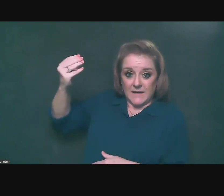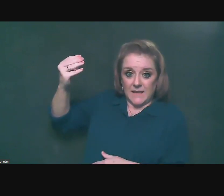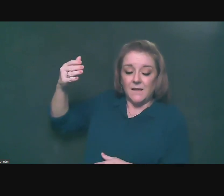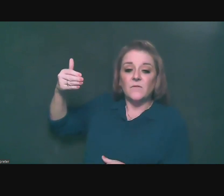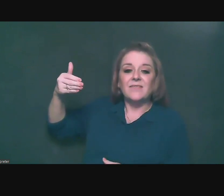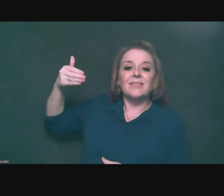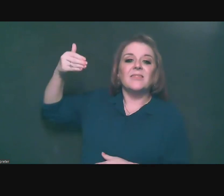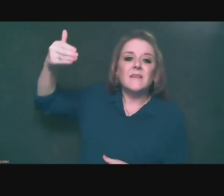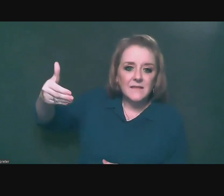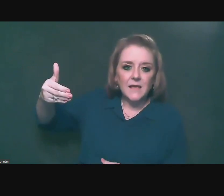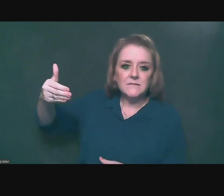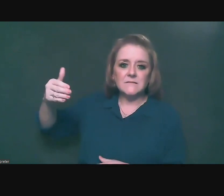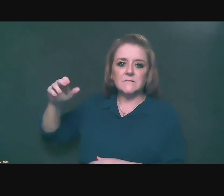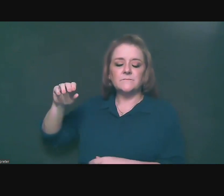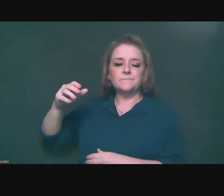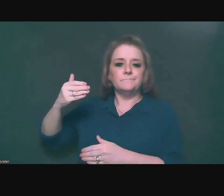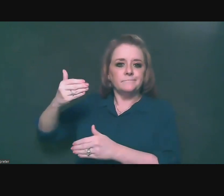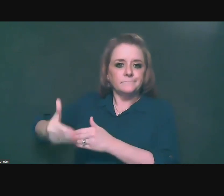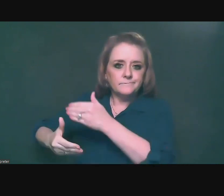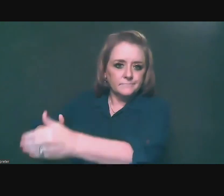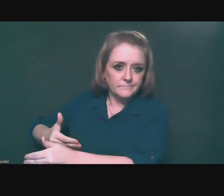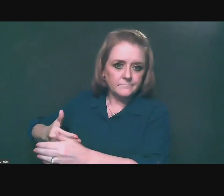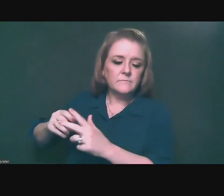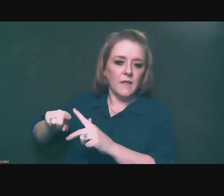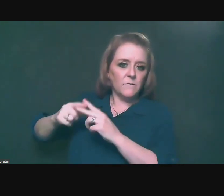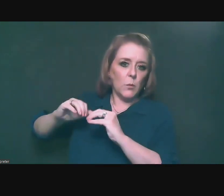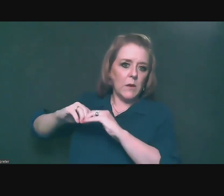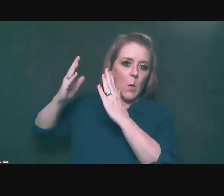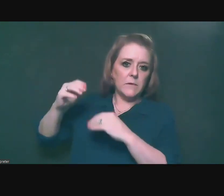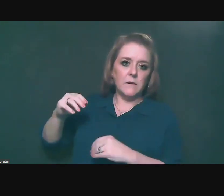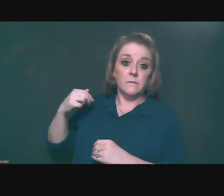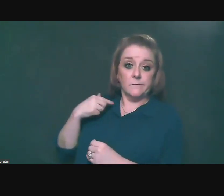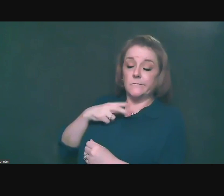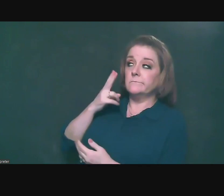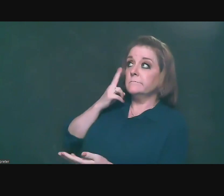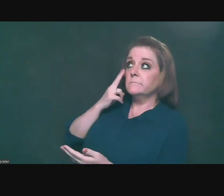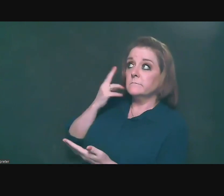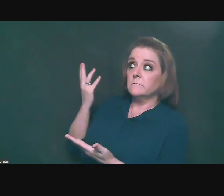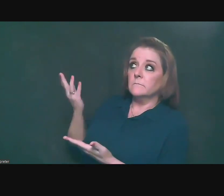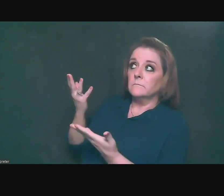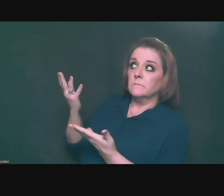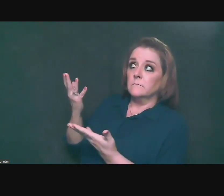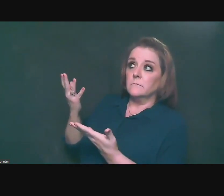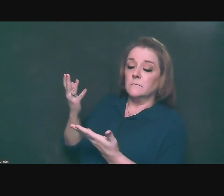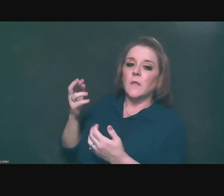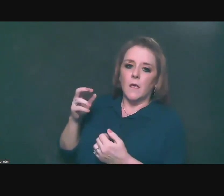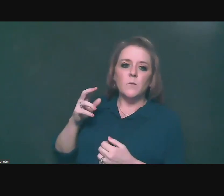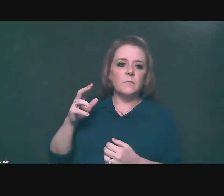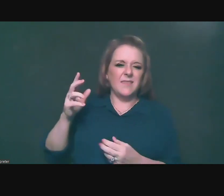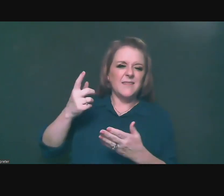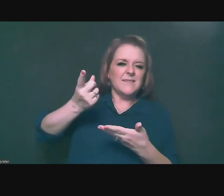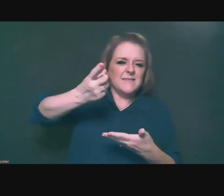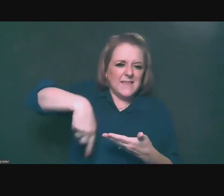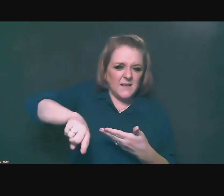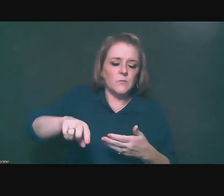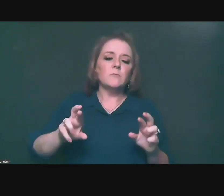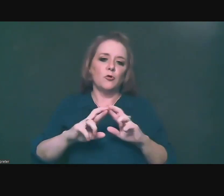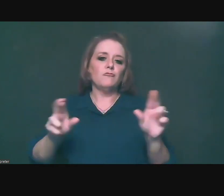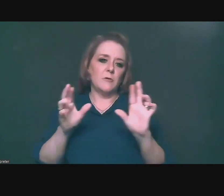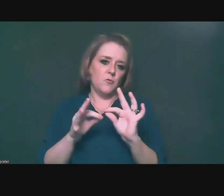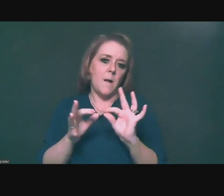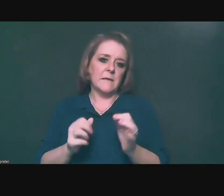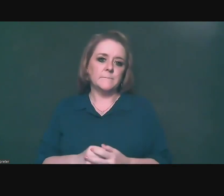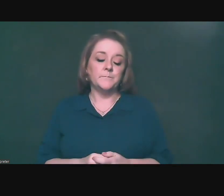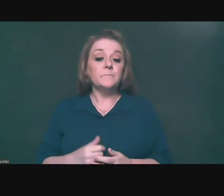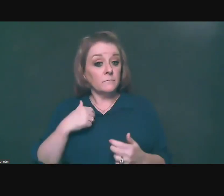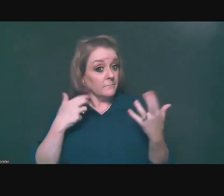reopening our state. And we look forward to embracing that and being ready to comment on that next week. Lacey, that